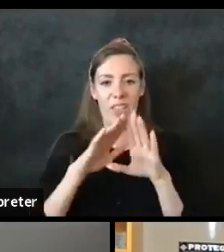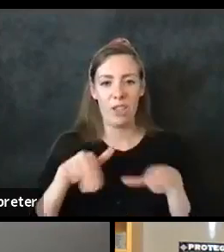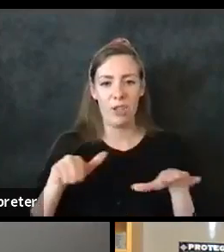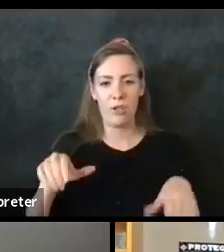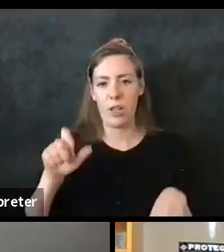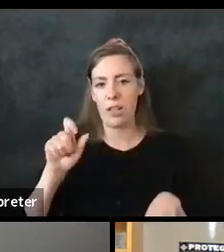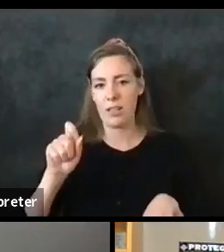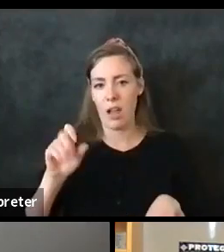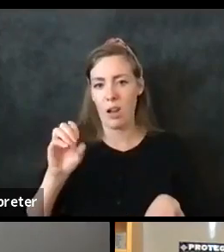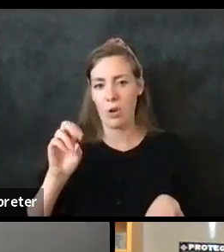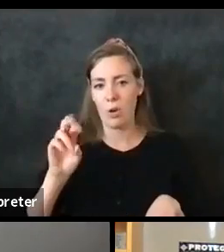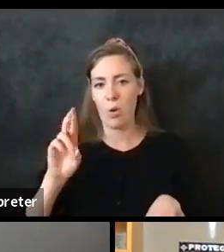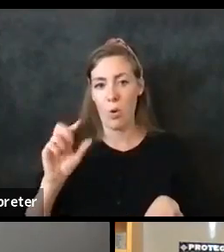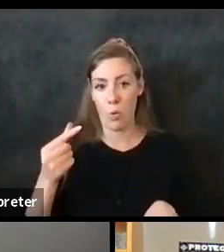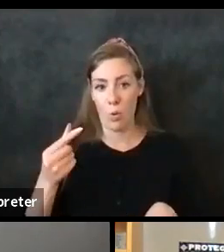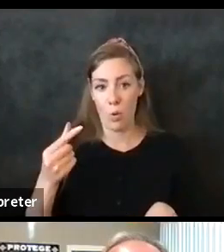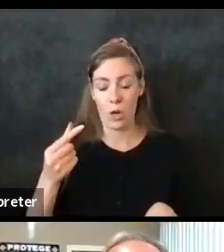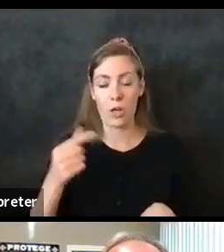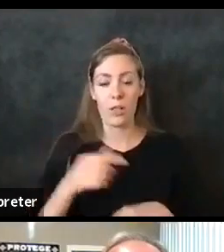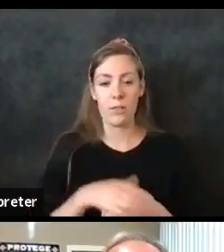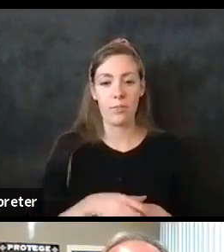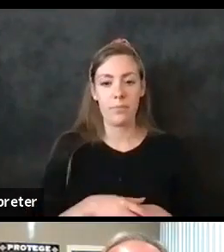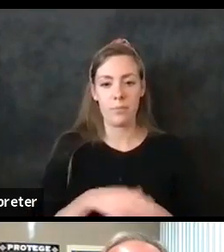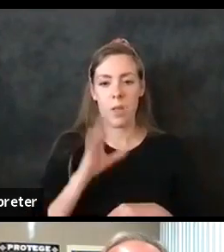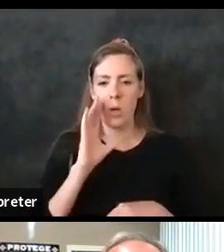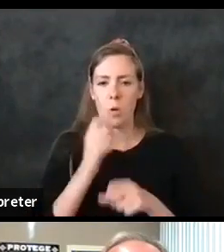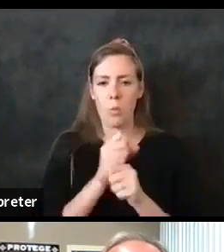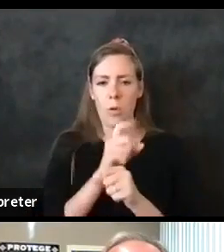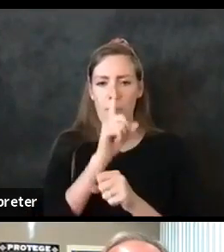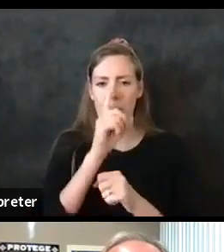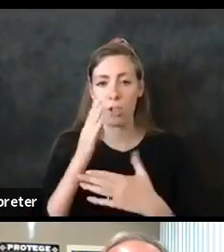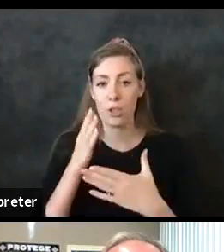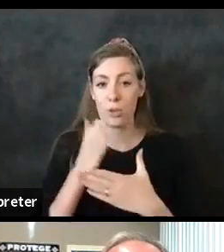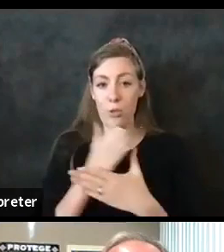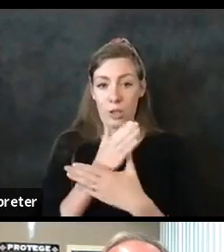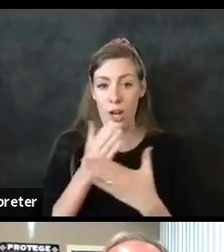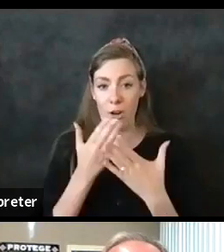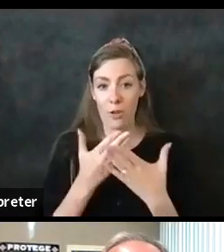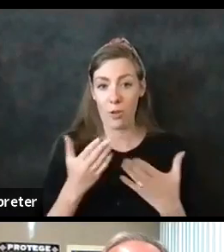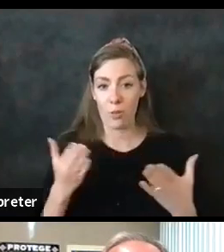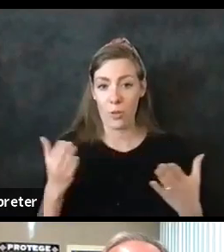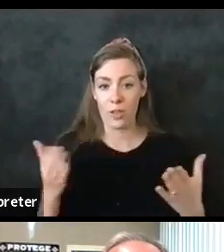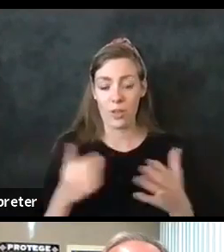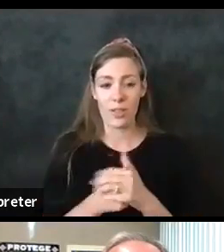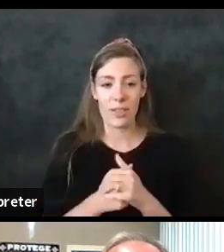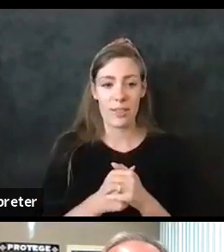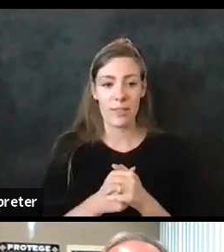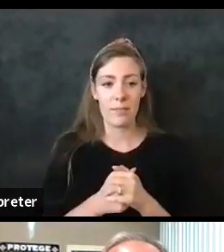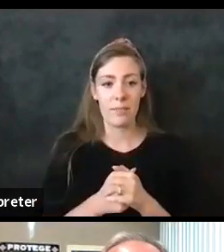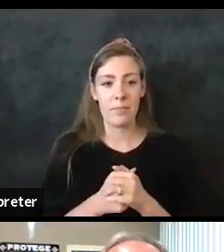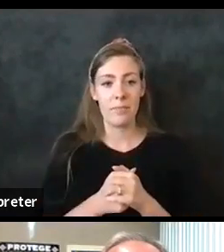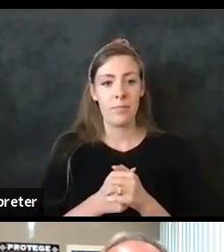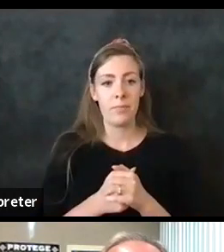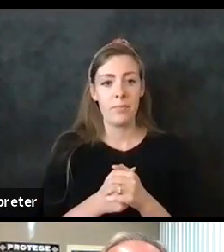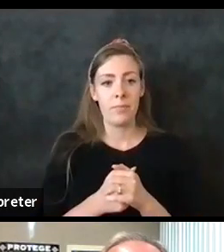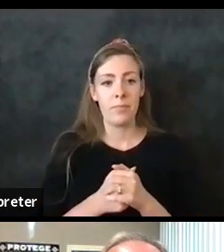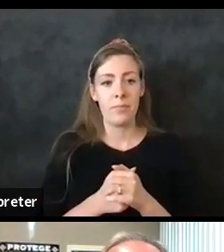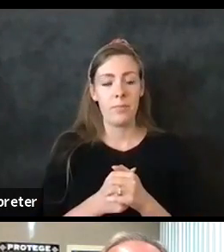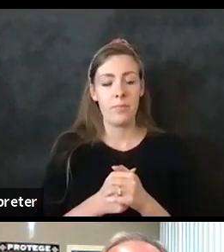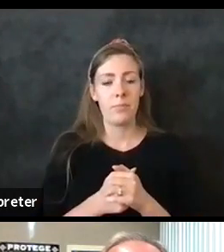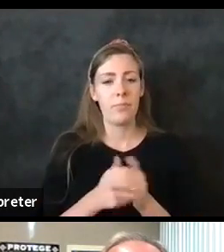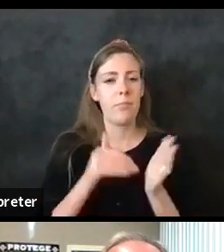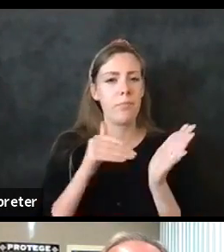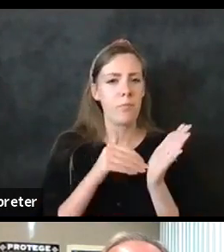healthychildren.org for those who are following. We will be sure to share those resources. Dr. Hauptman, there's also